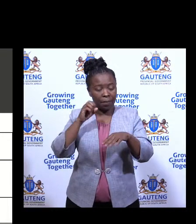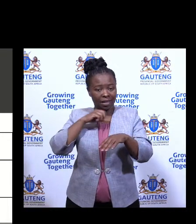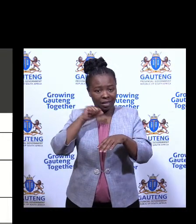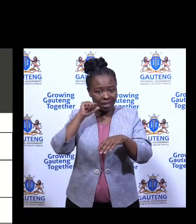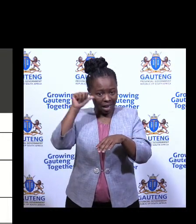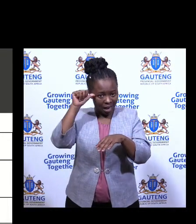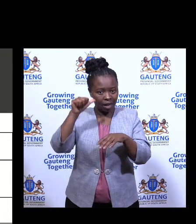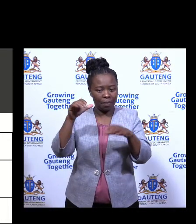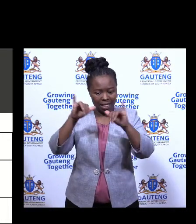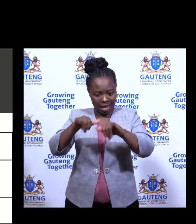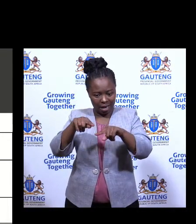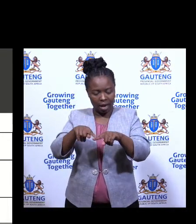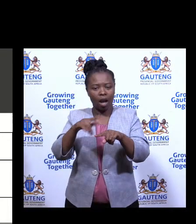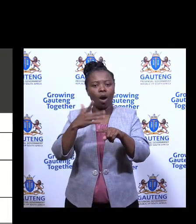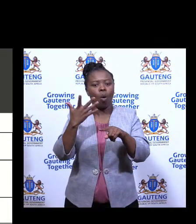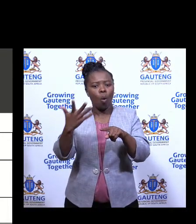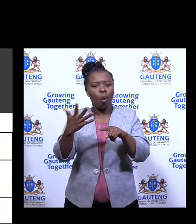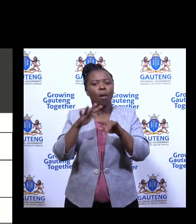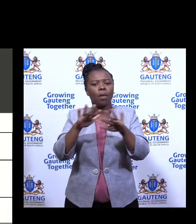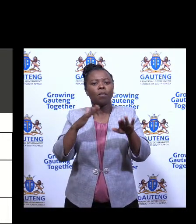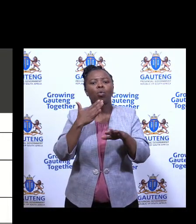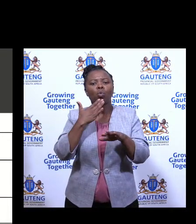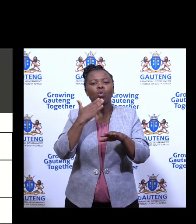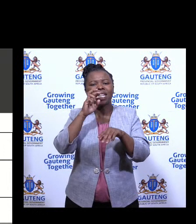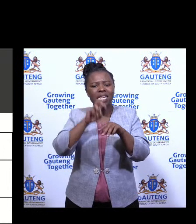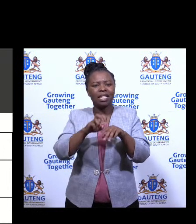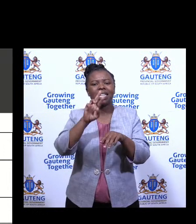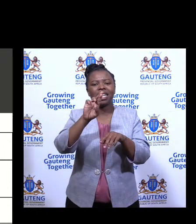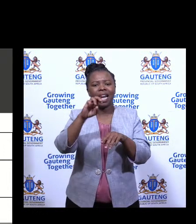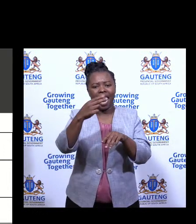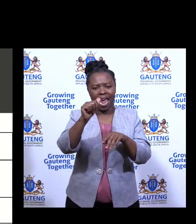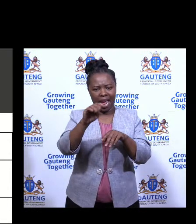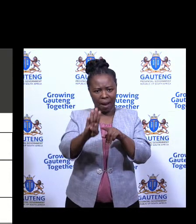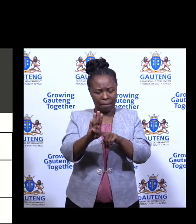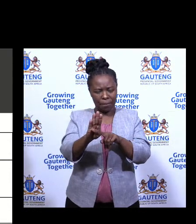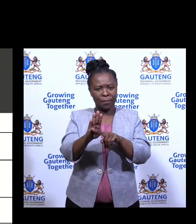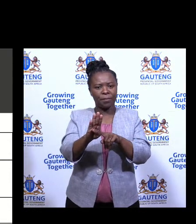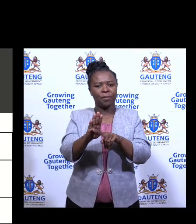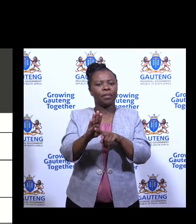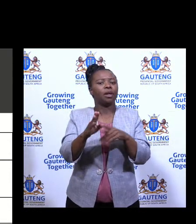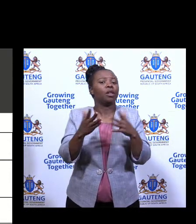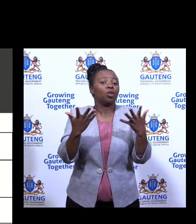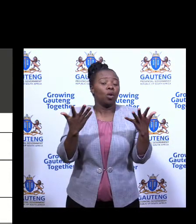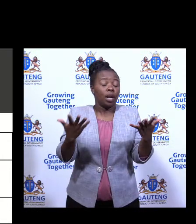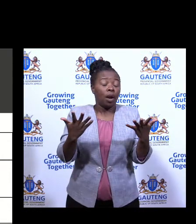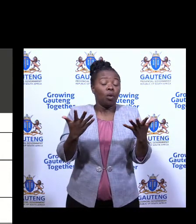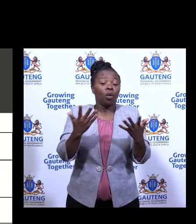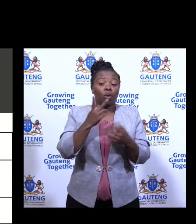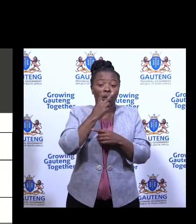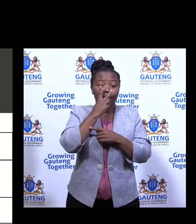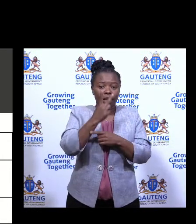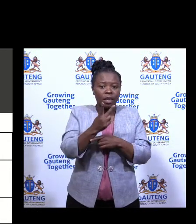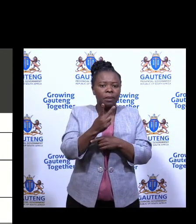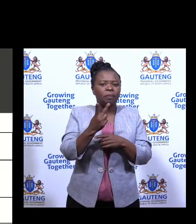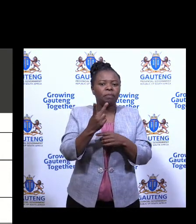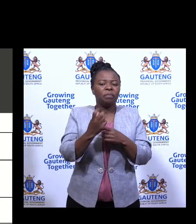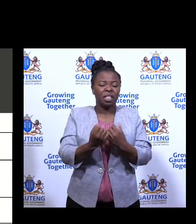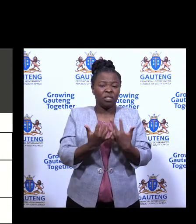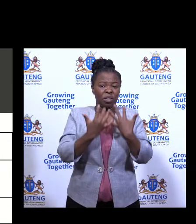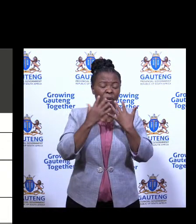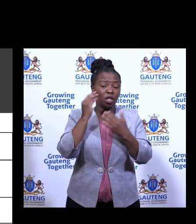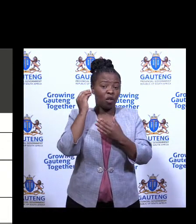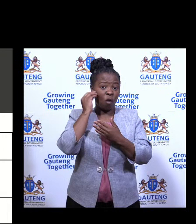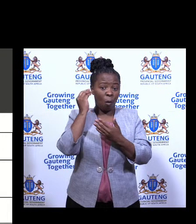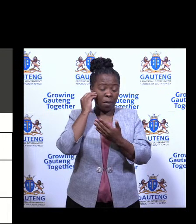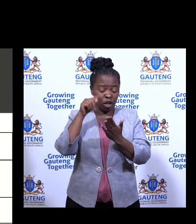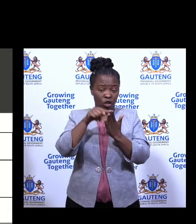disabilities or people who are needing long-term rehabilitation. What's important to note with these, and what we're seeing in some of the infection data,